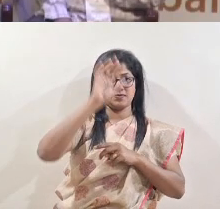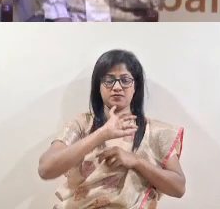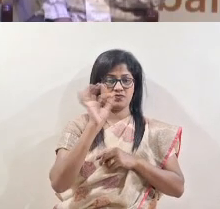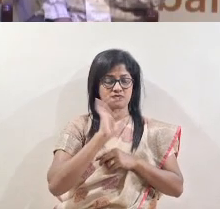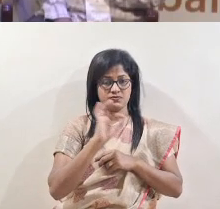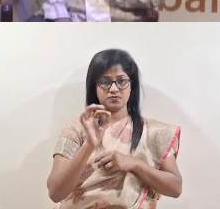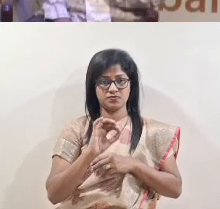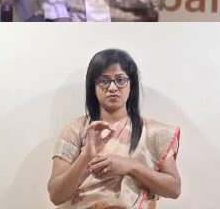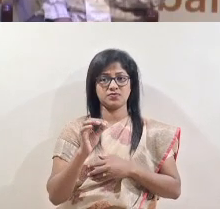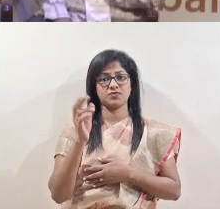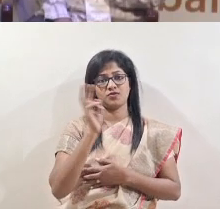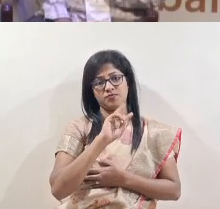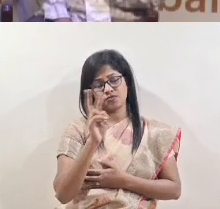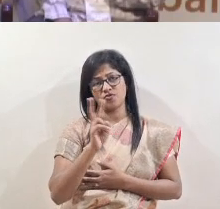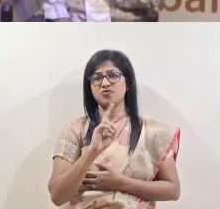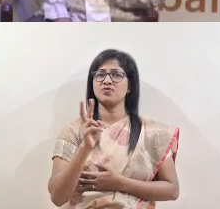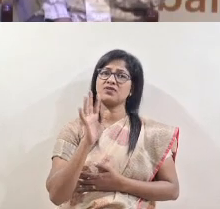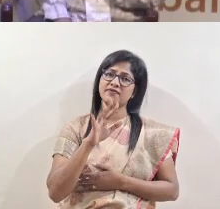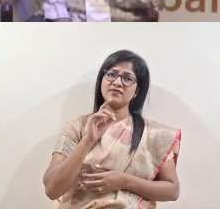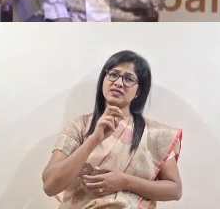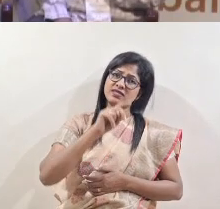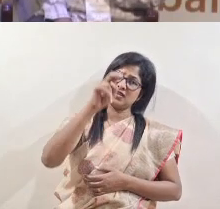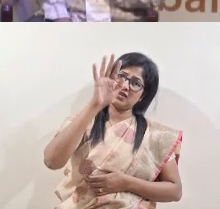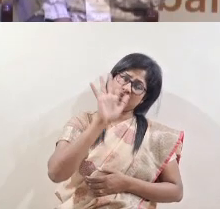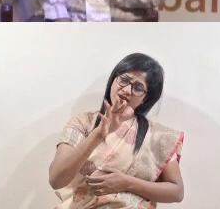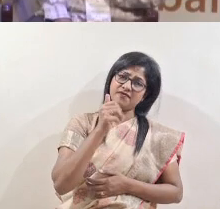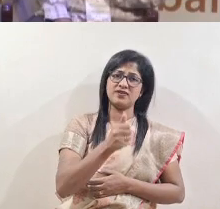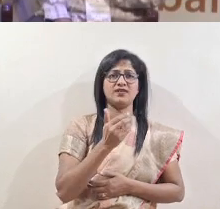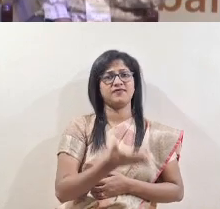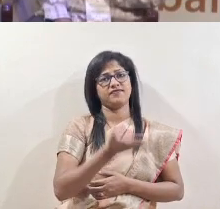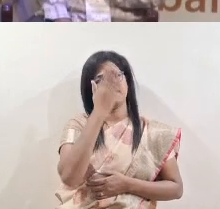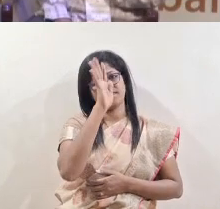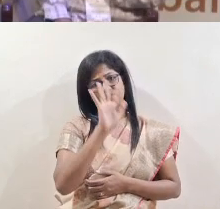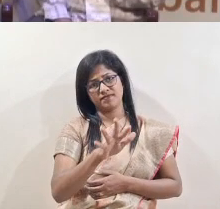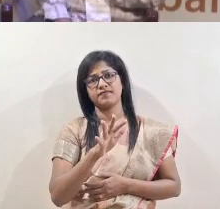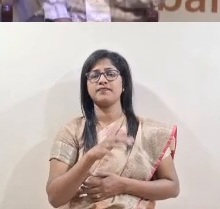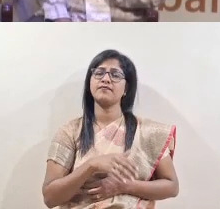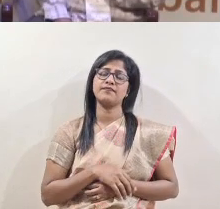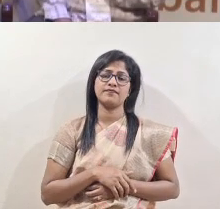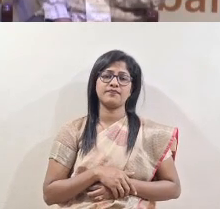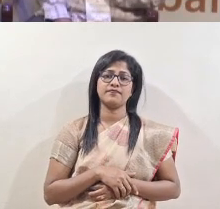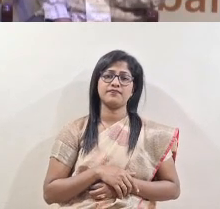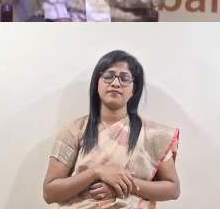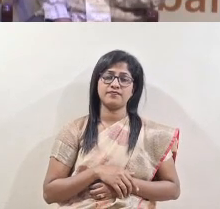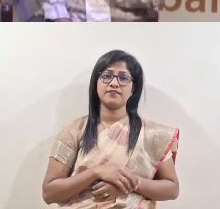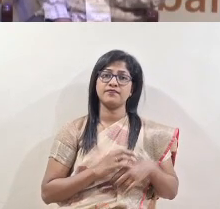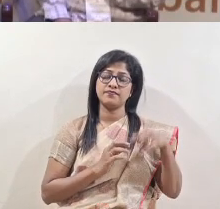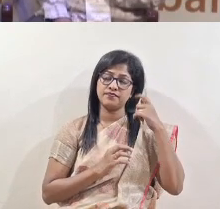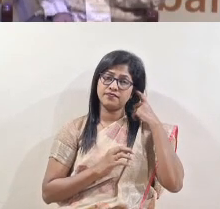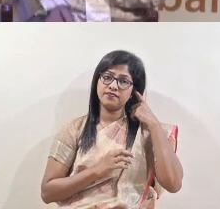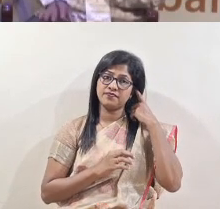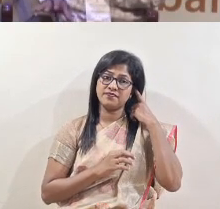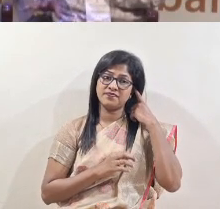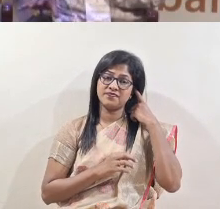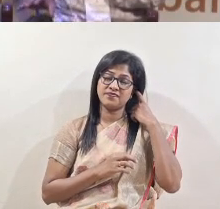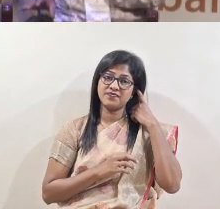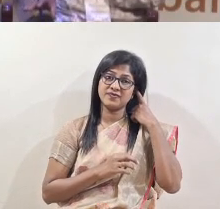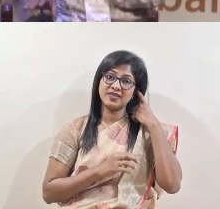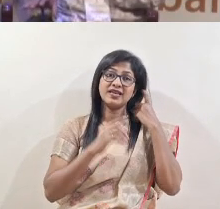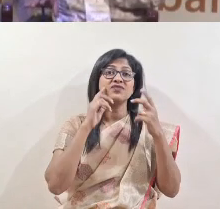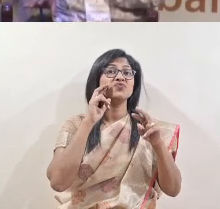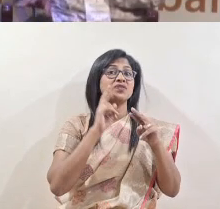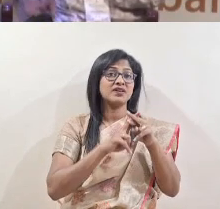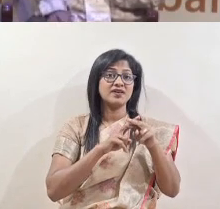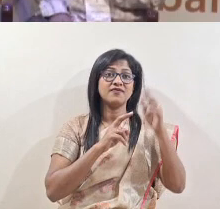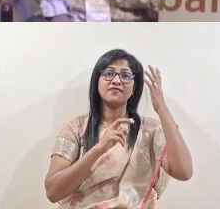So both having were there. flights. So both were there. Stairs were also there and lift were also there. Okay. So if we are talking about